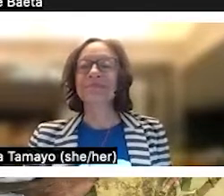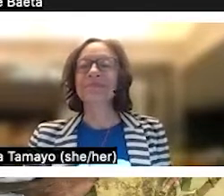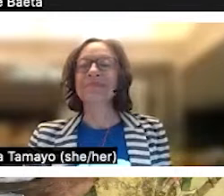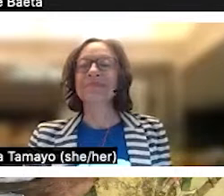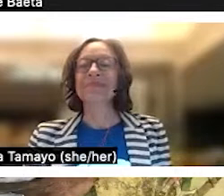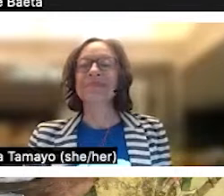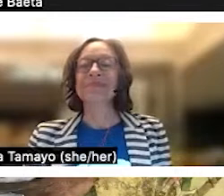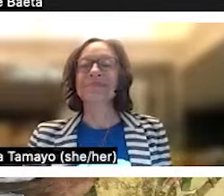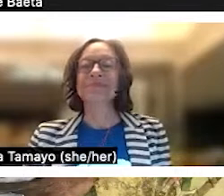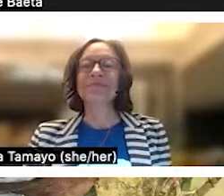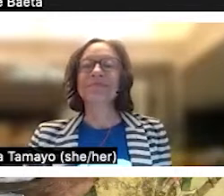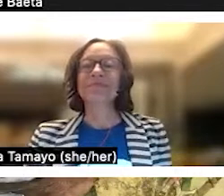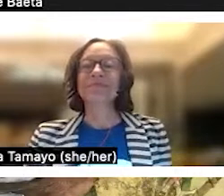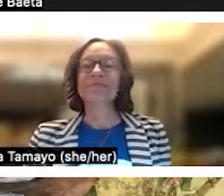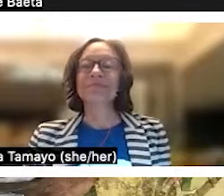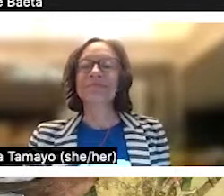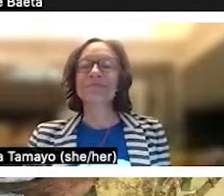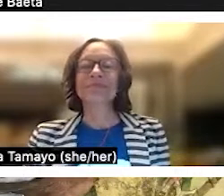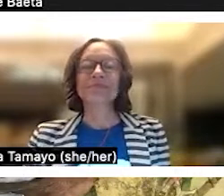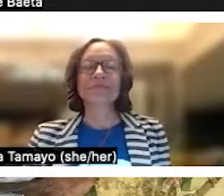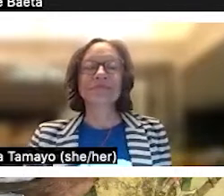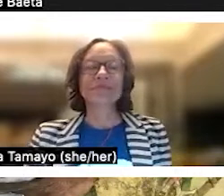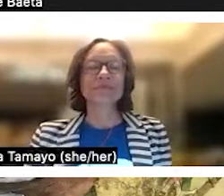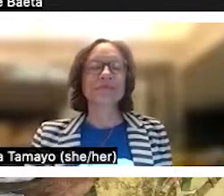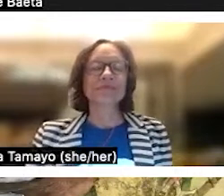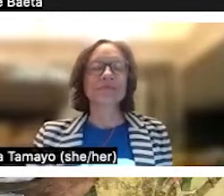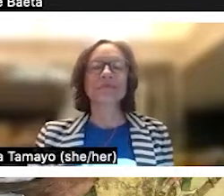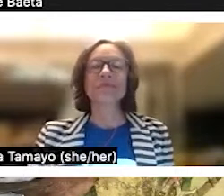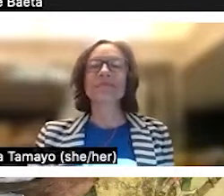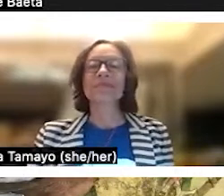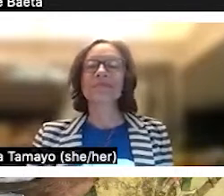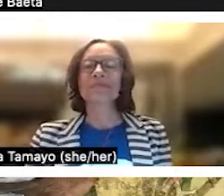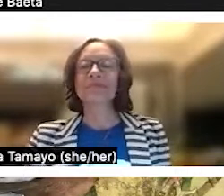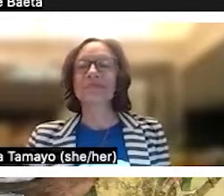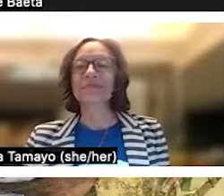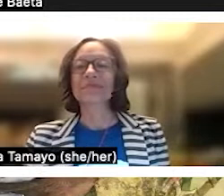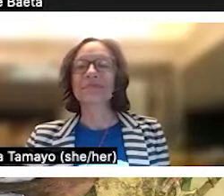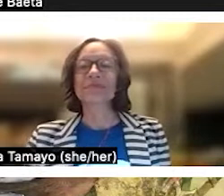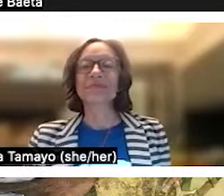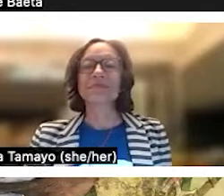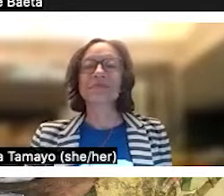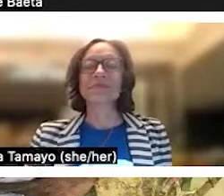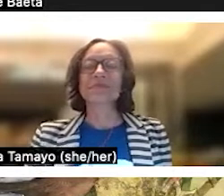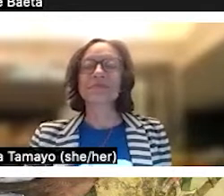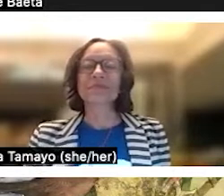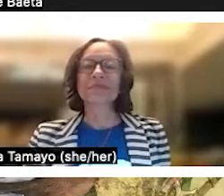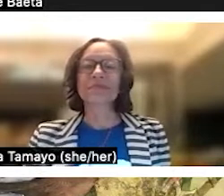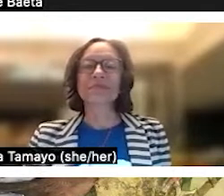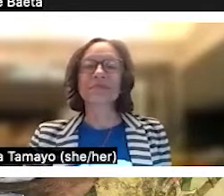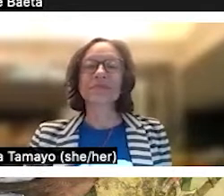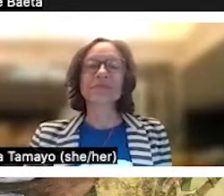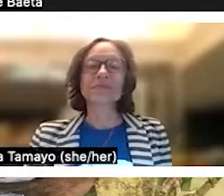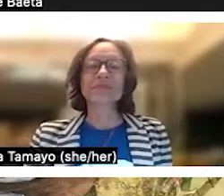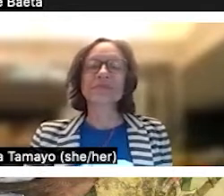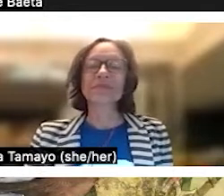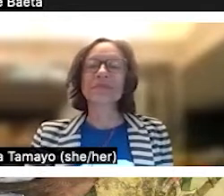to participate. We respectfully request that everyone research and share resources proactively in